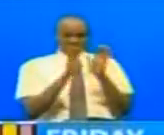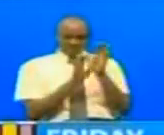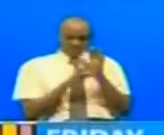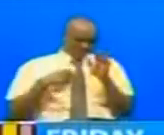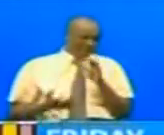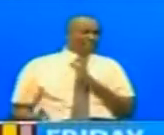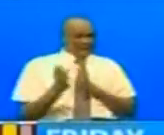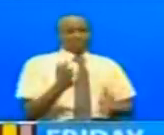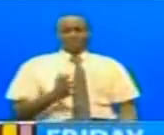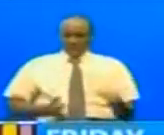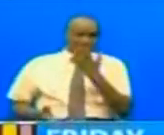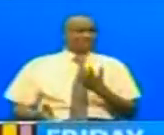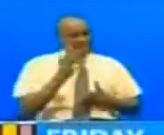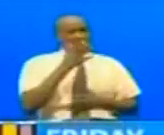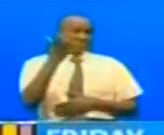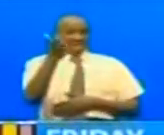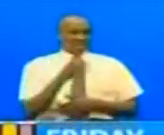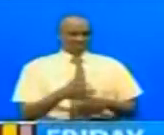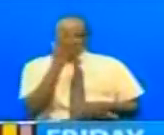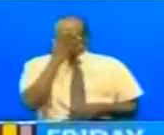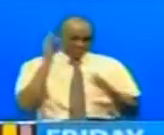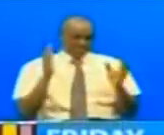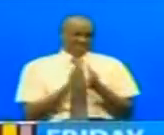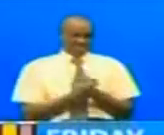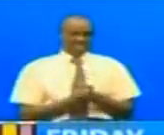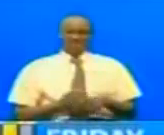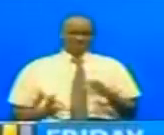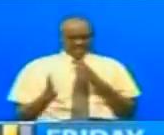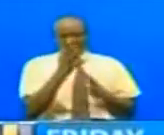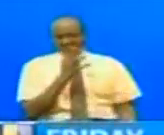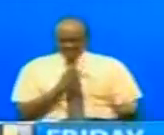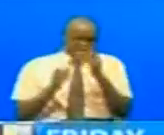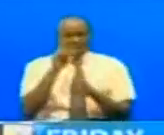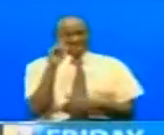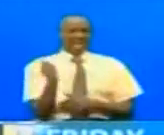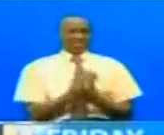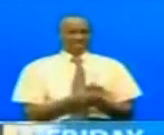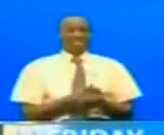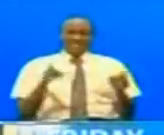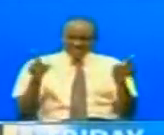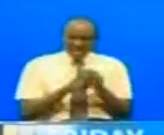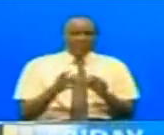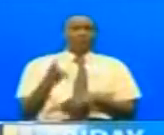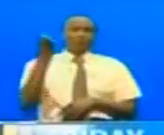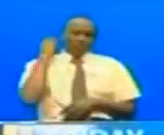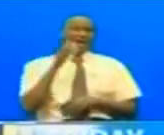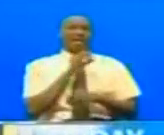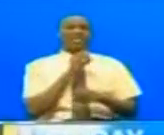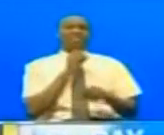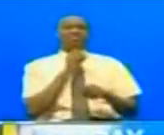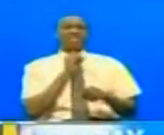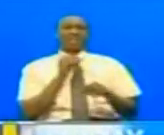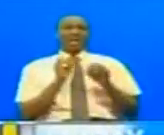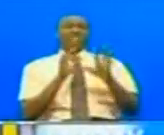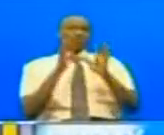with the because the chaos and the fight, you know, they were like former councillors, and even